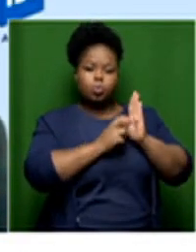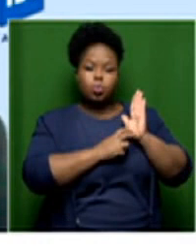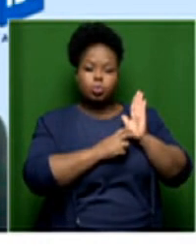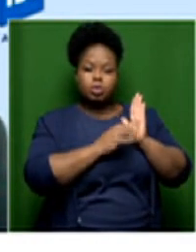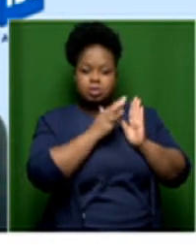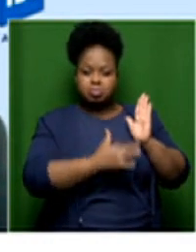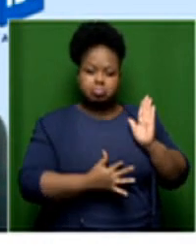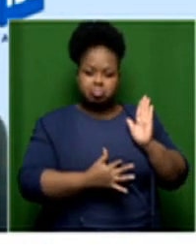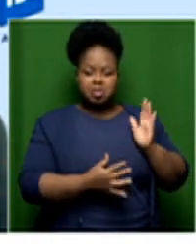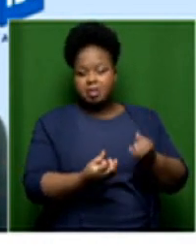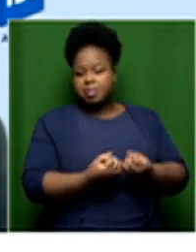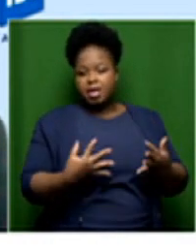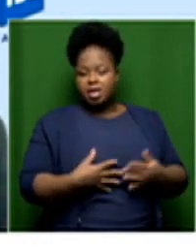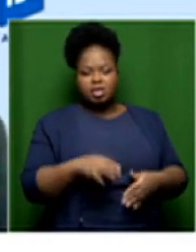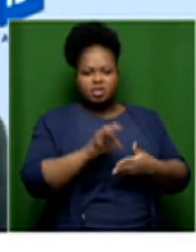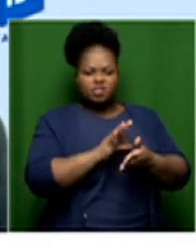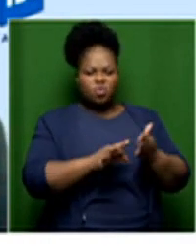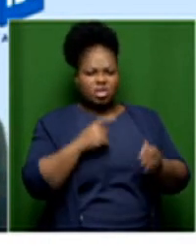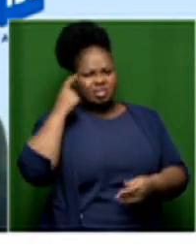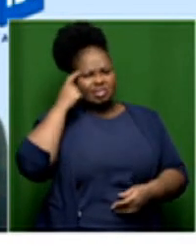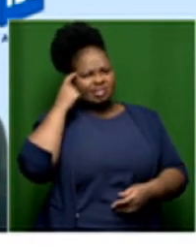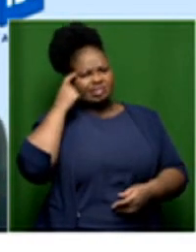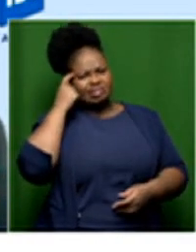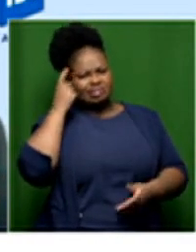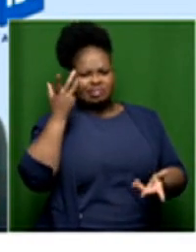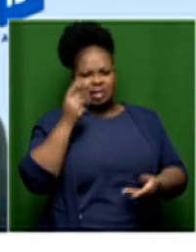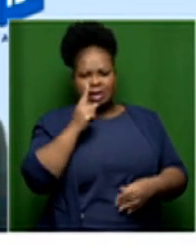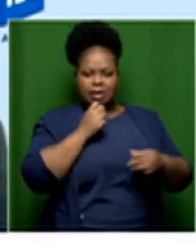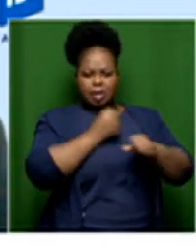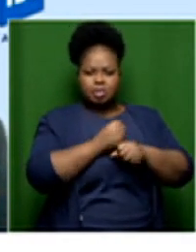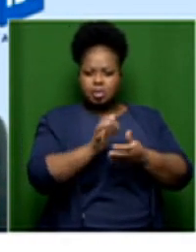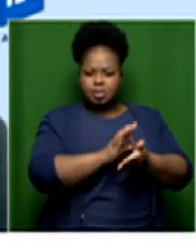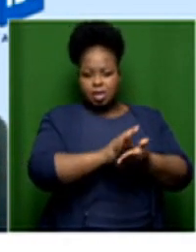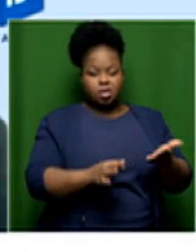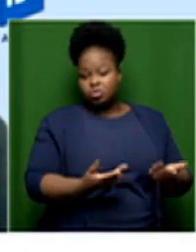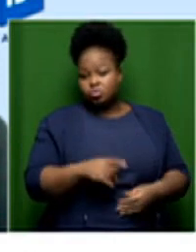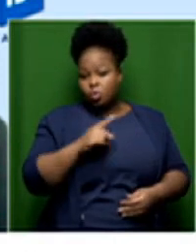regulations is what many voters are probably wondering about for next year's elections,